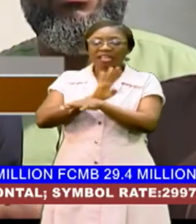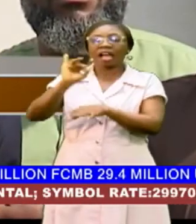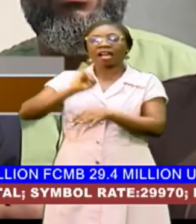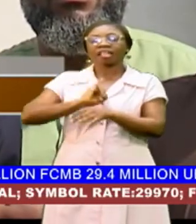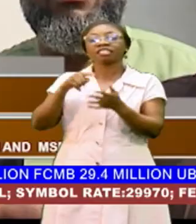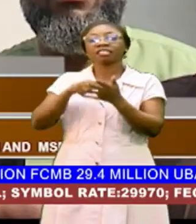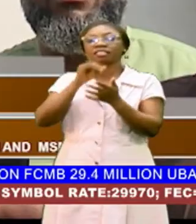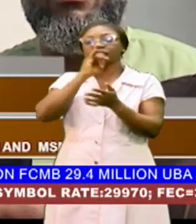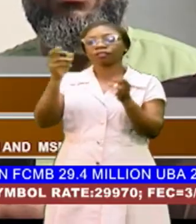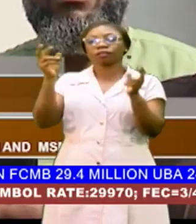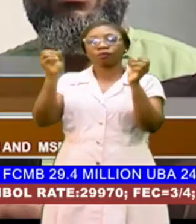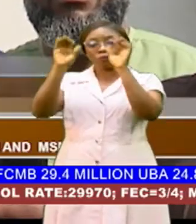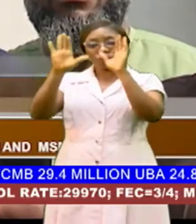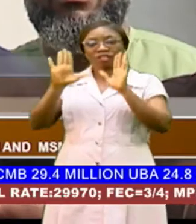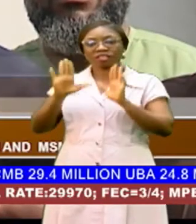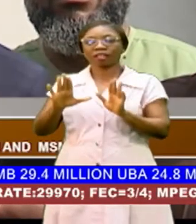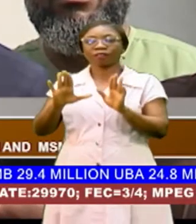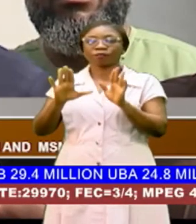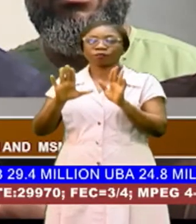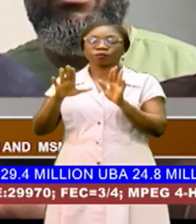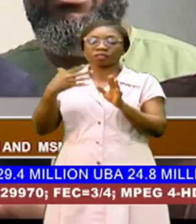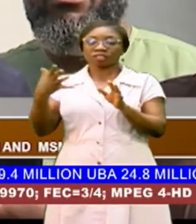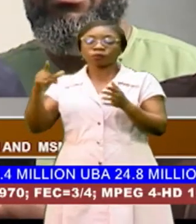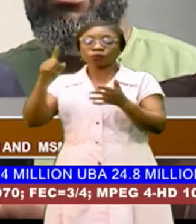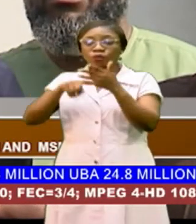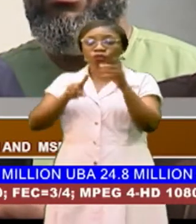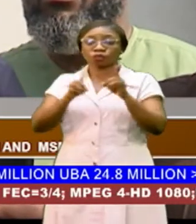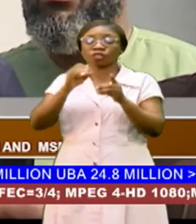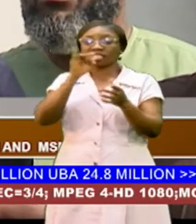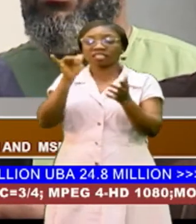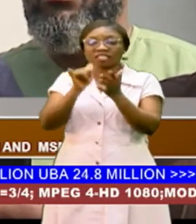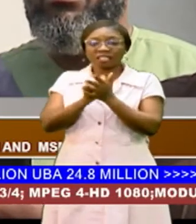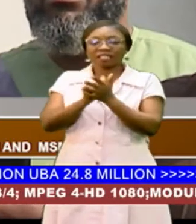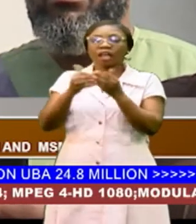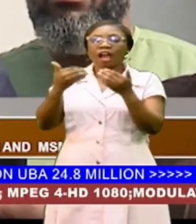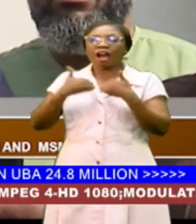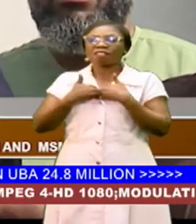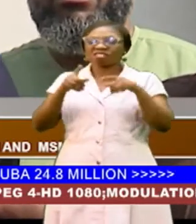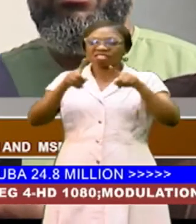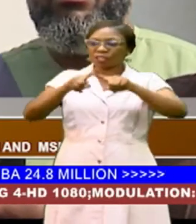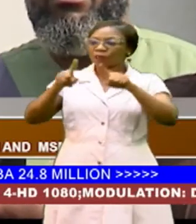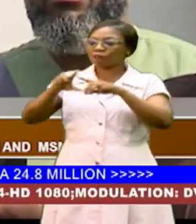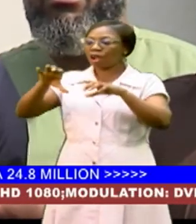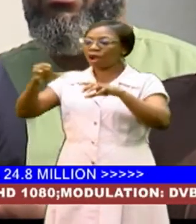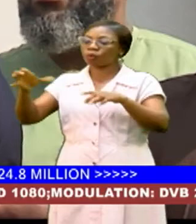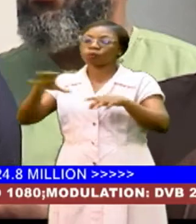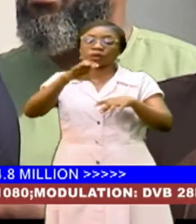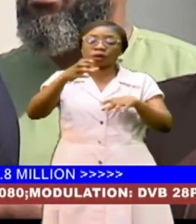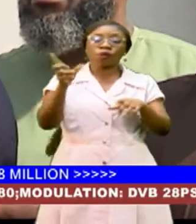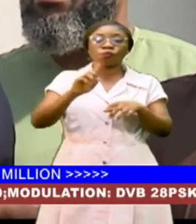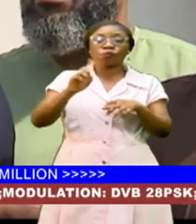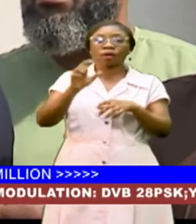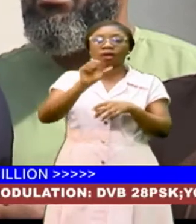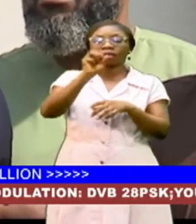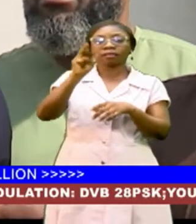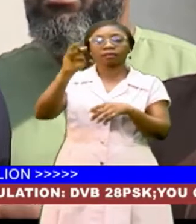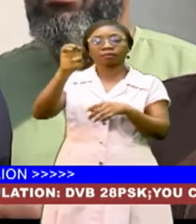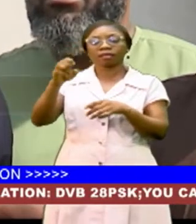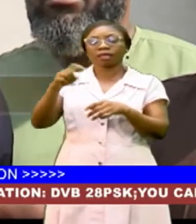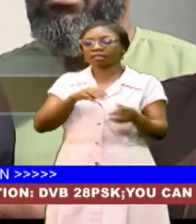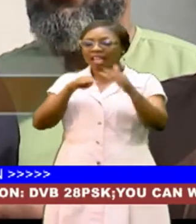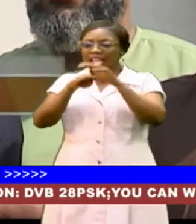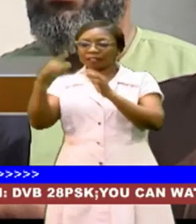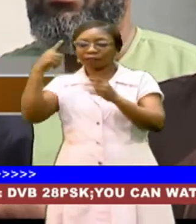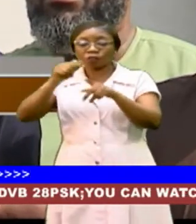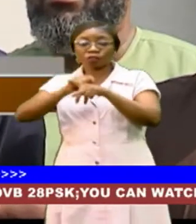a fantastic edifice, and what they've done is that they have different clusters where SMEs can walk in for training and even get